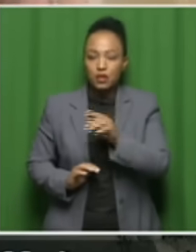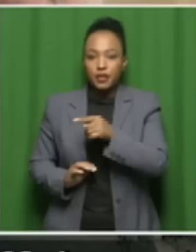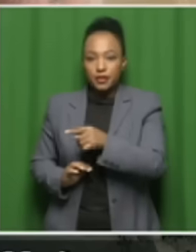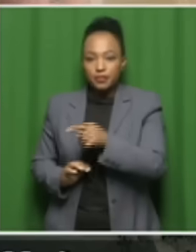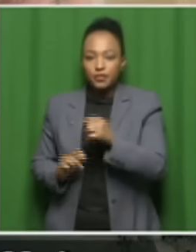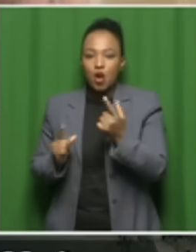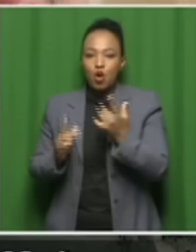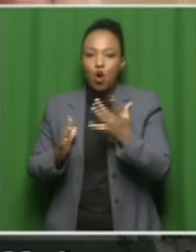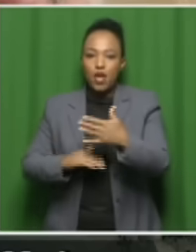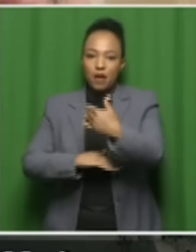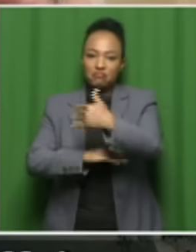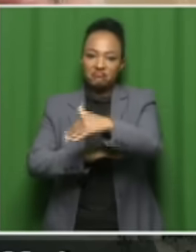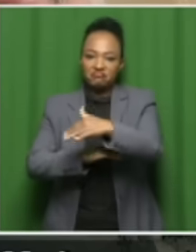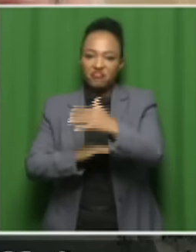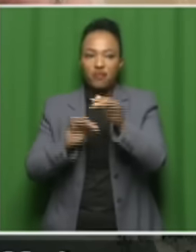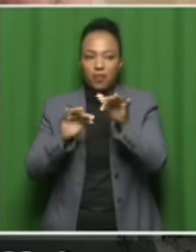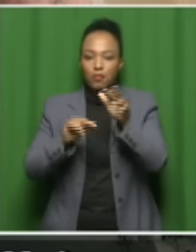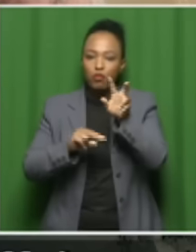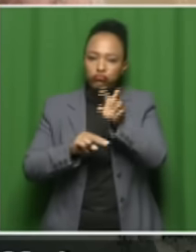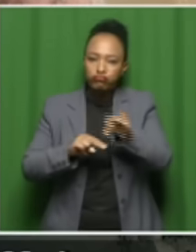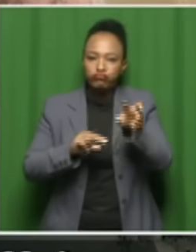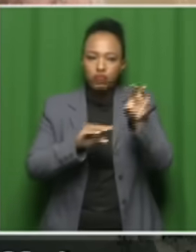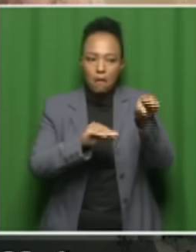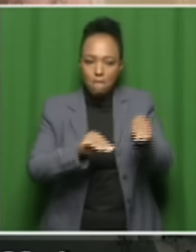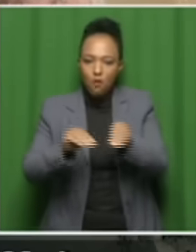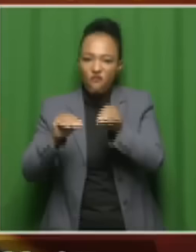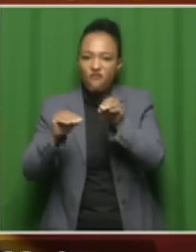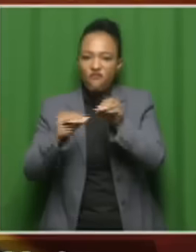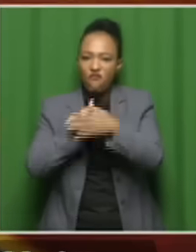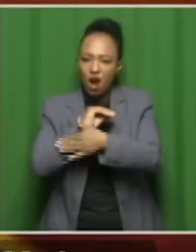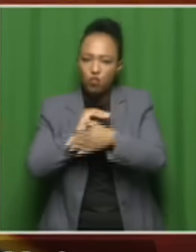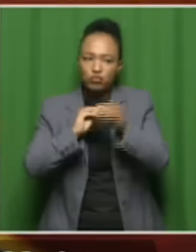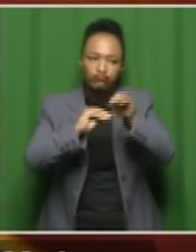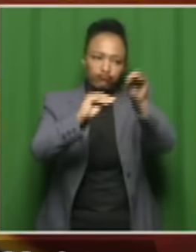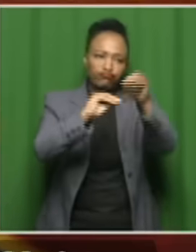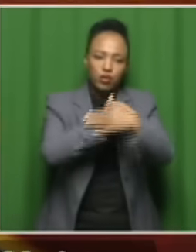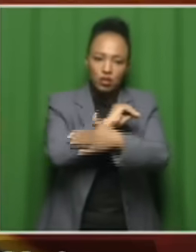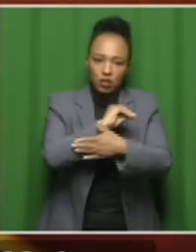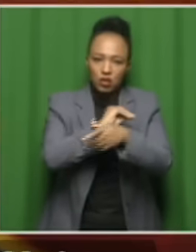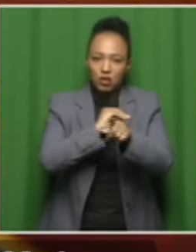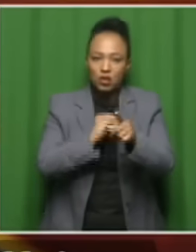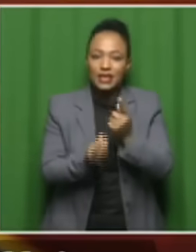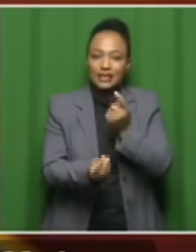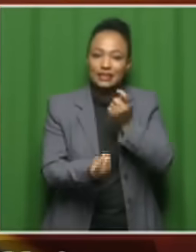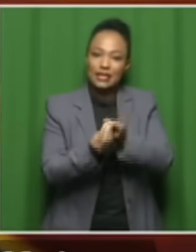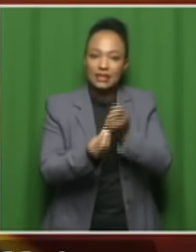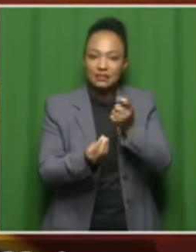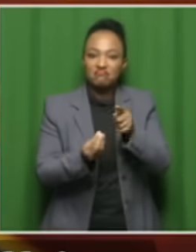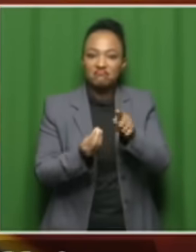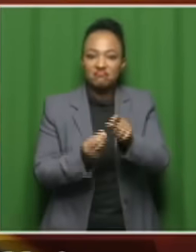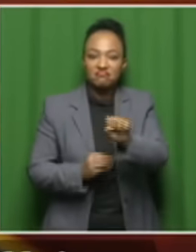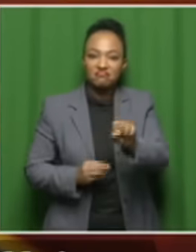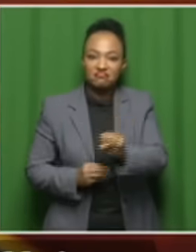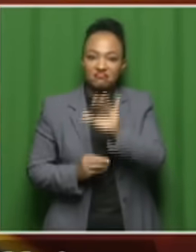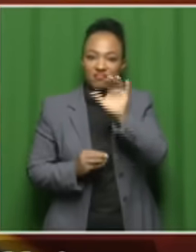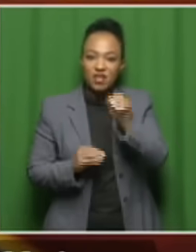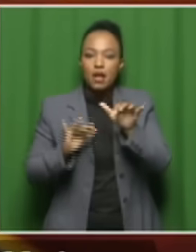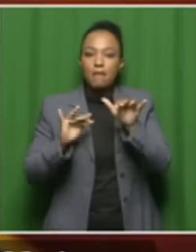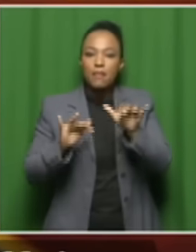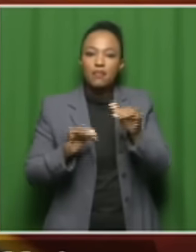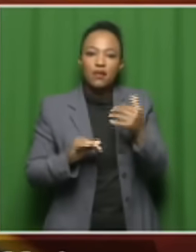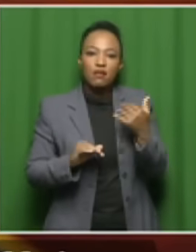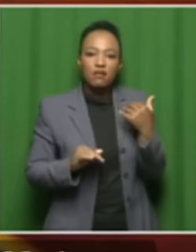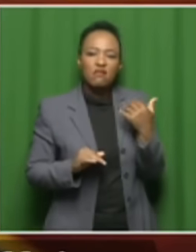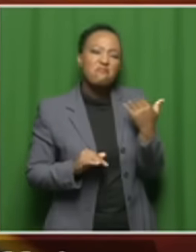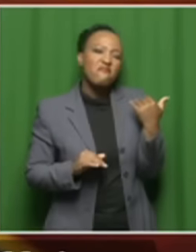lawyer at Craig Smith & Associates, talking to us about the recent Constitutional Court judgment making way for South African citizens who